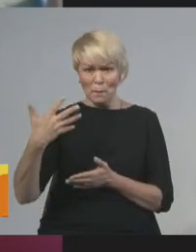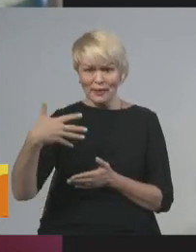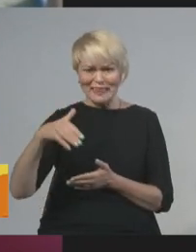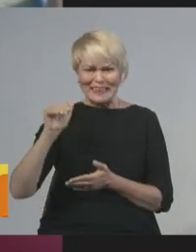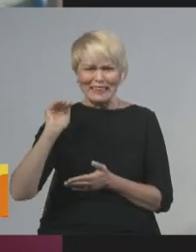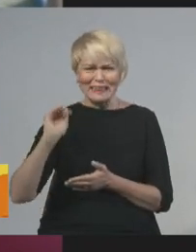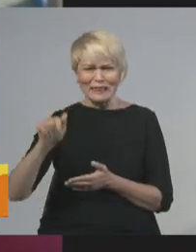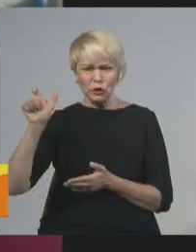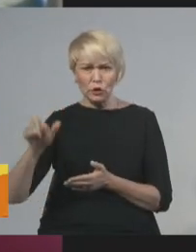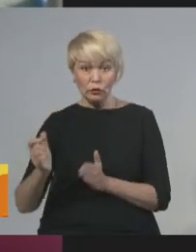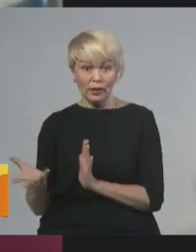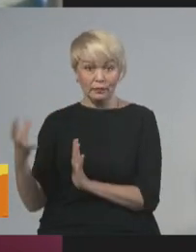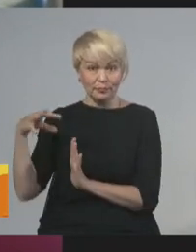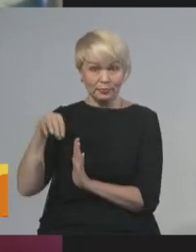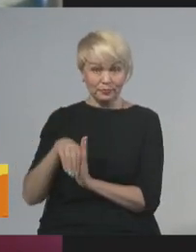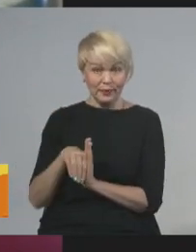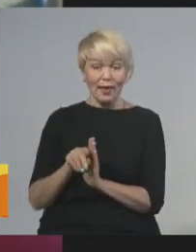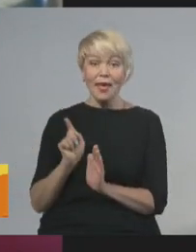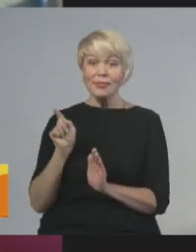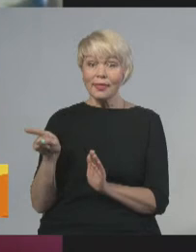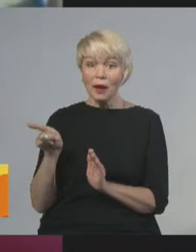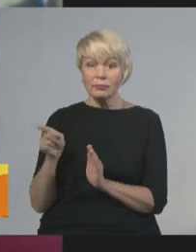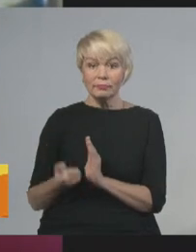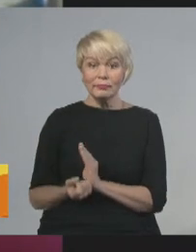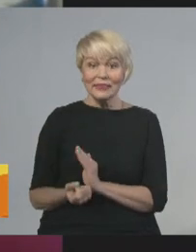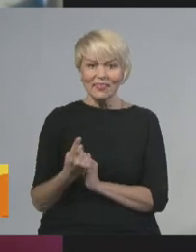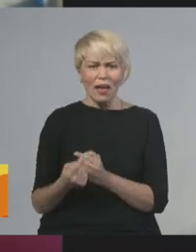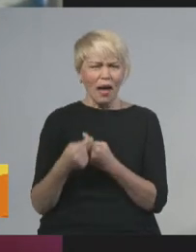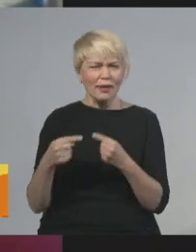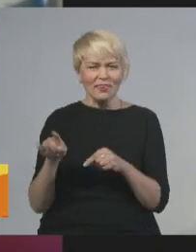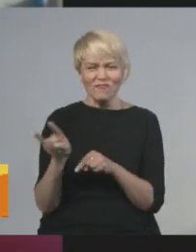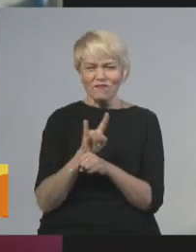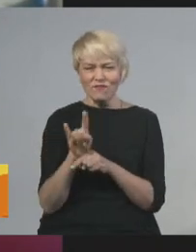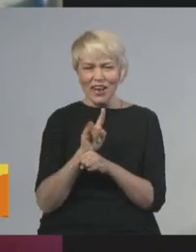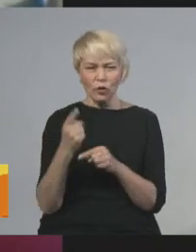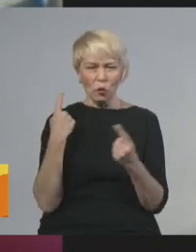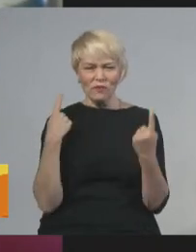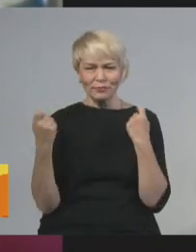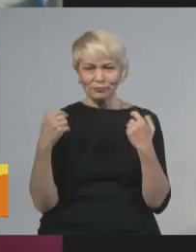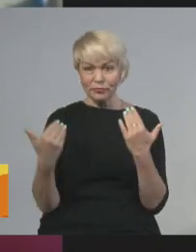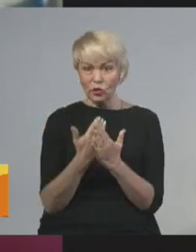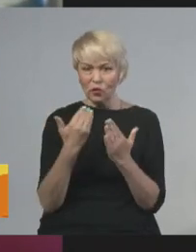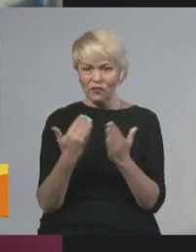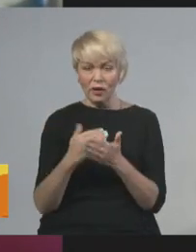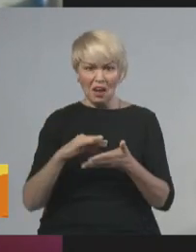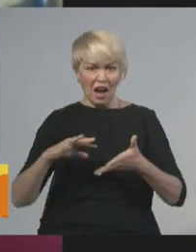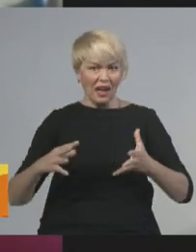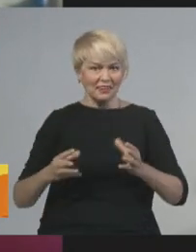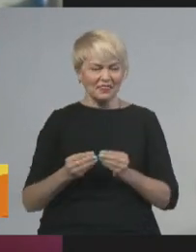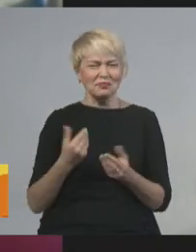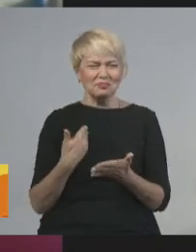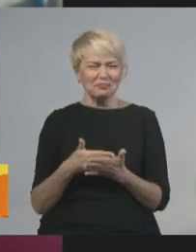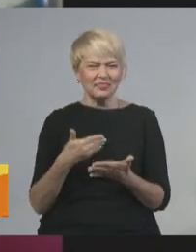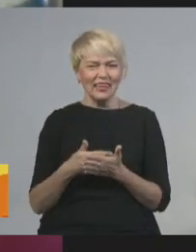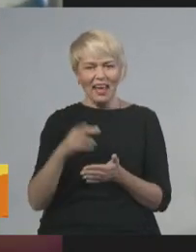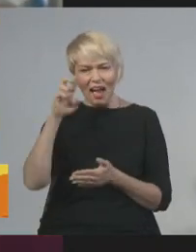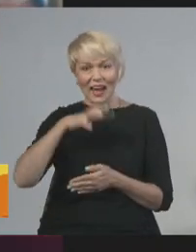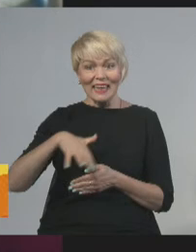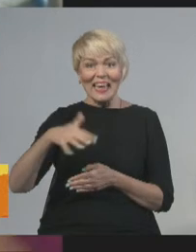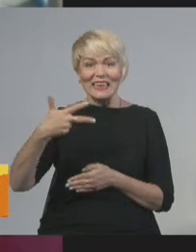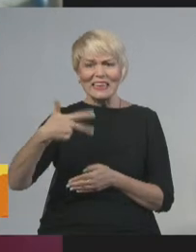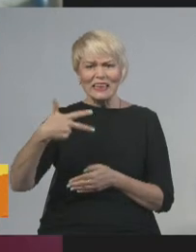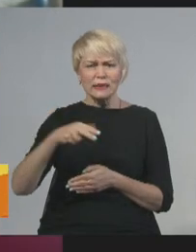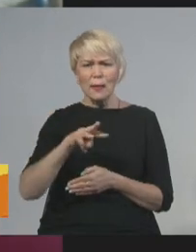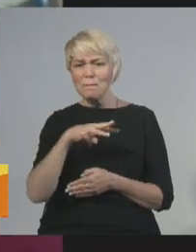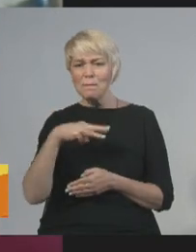was nervous about this but i actually think for a country of 38 million that's not that large of a of a group and i would